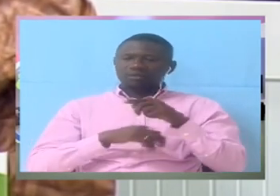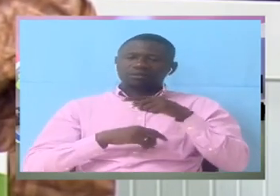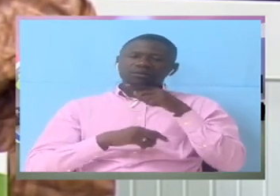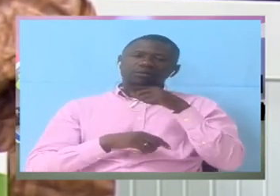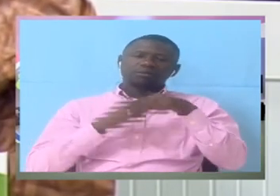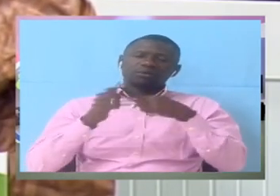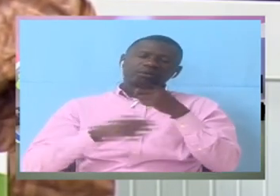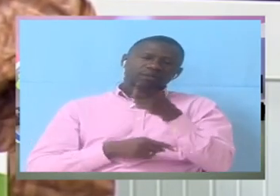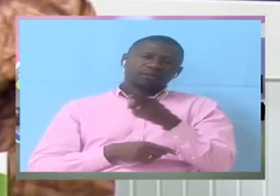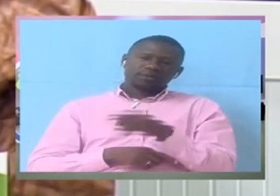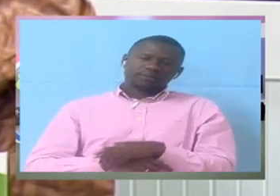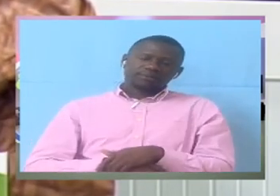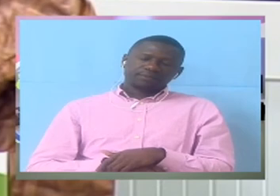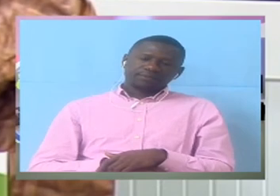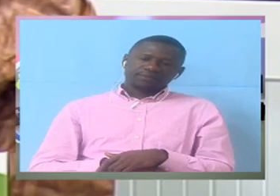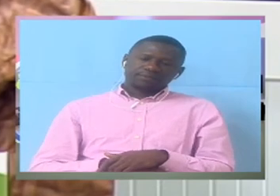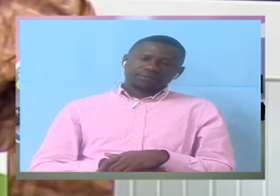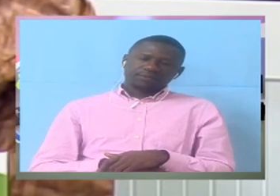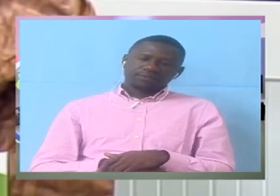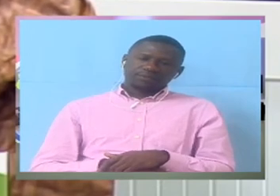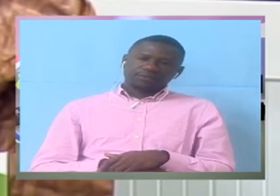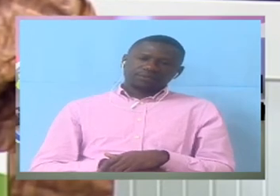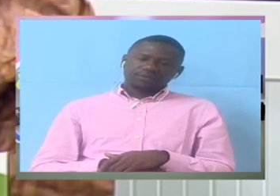that. We were